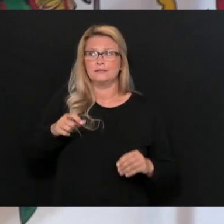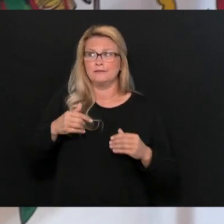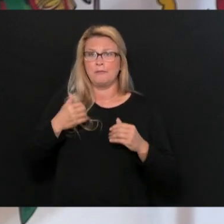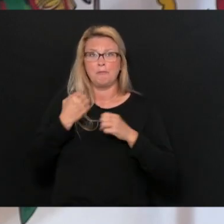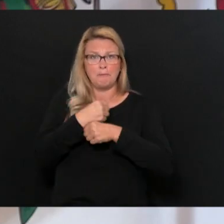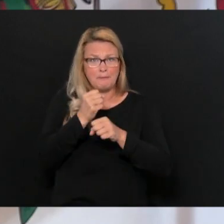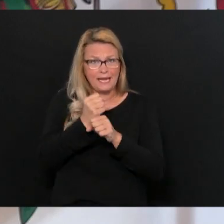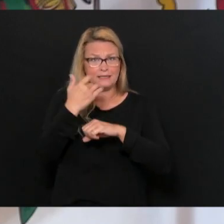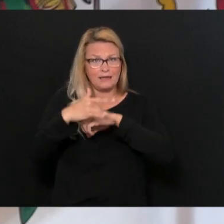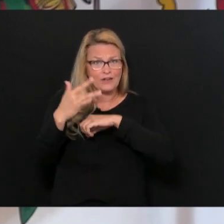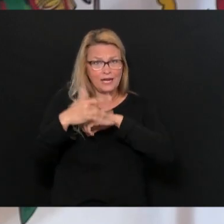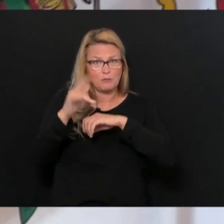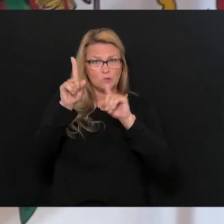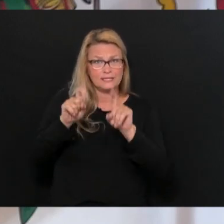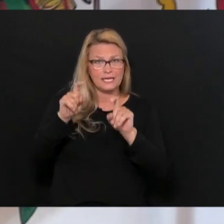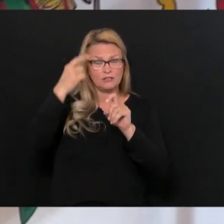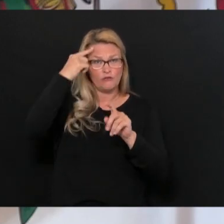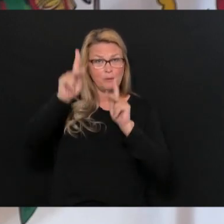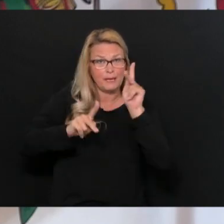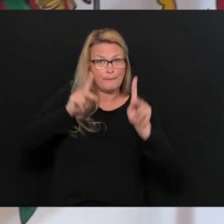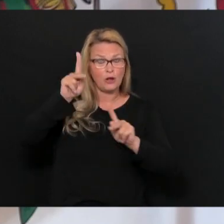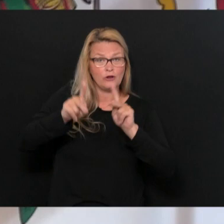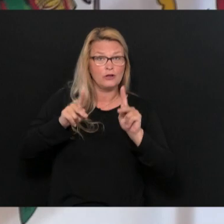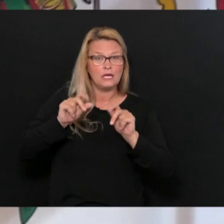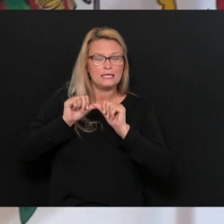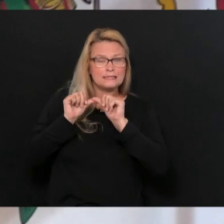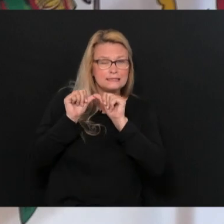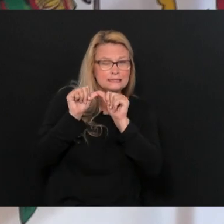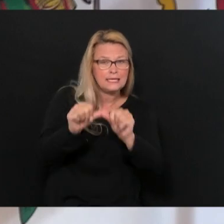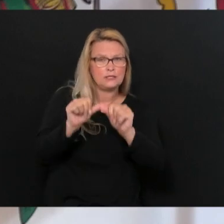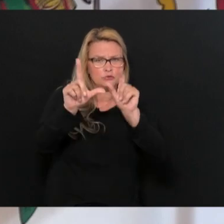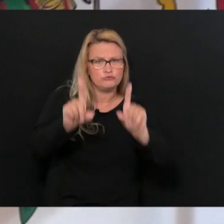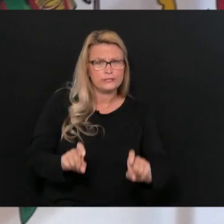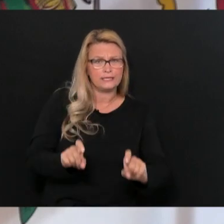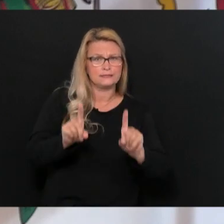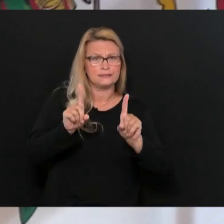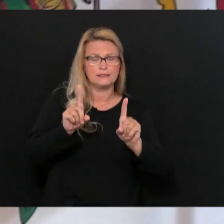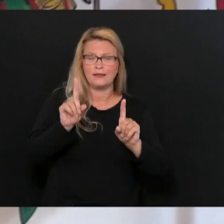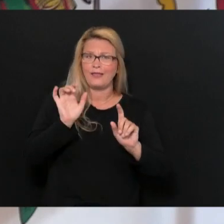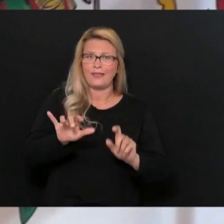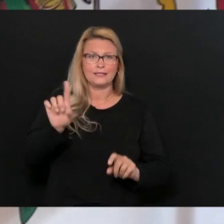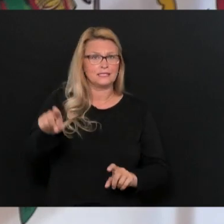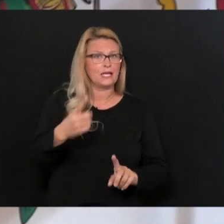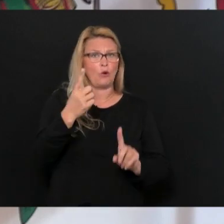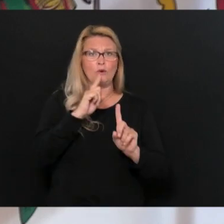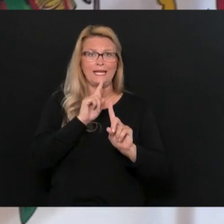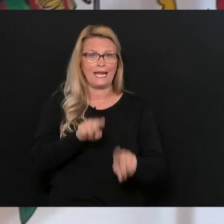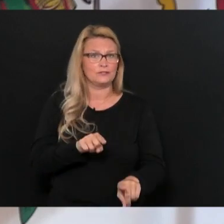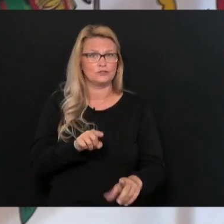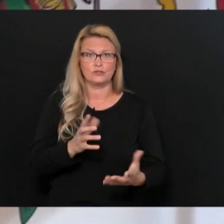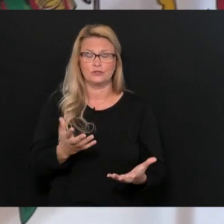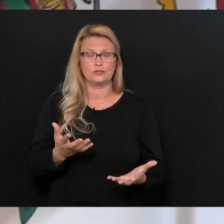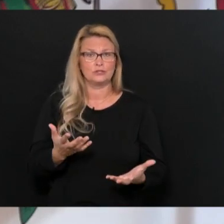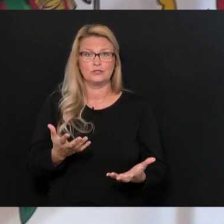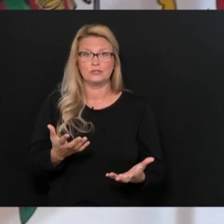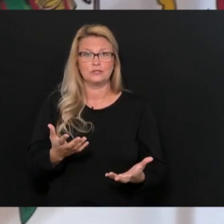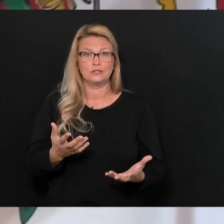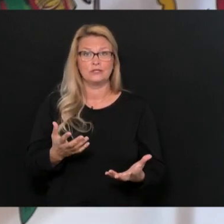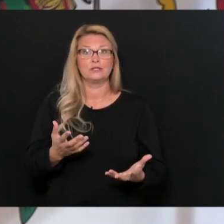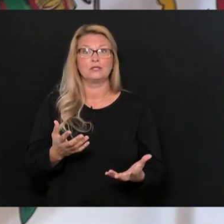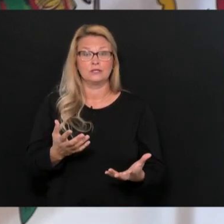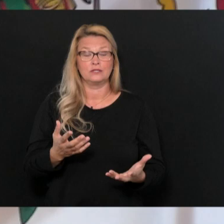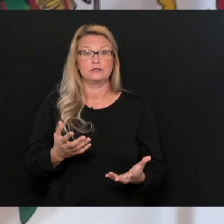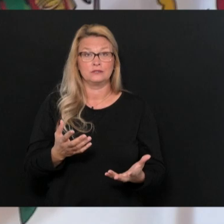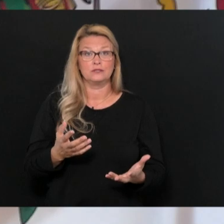and absolutely continue to test more and more and more. It is the only answer for us, and it will absolutely pay